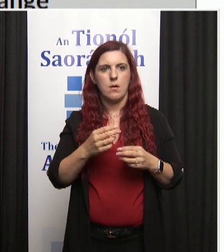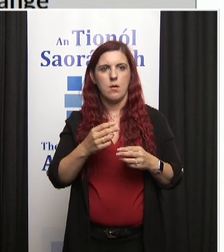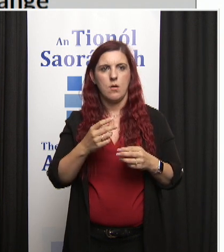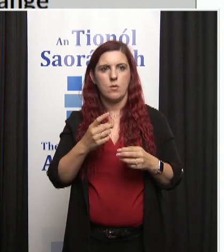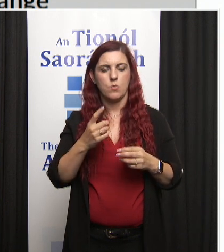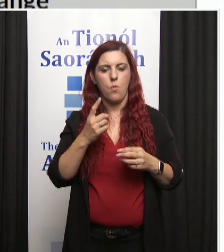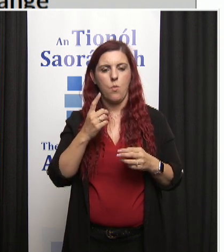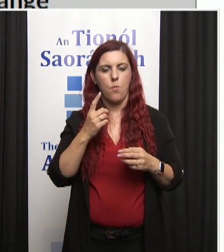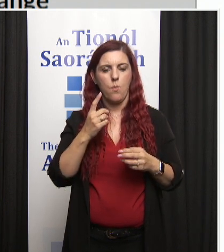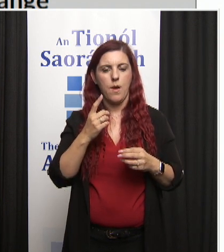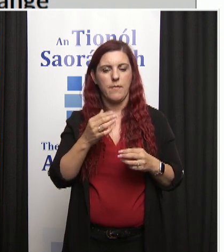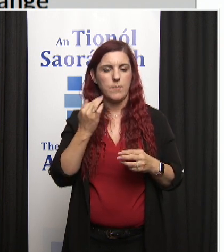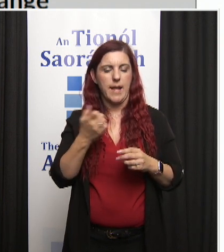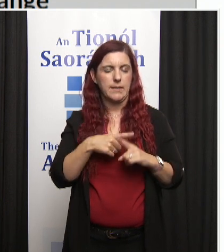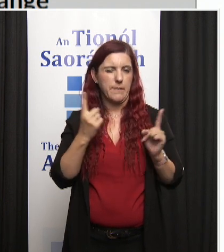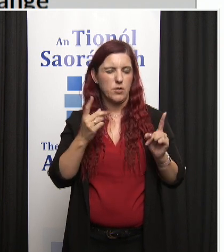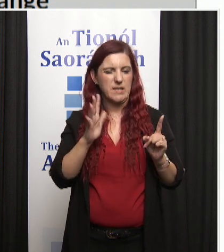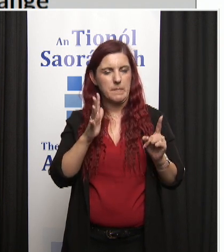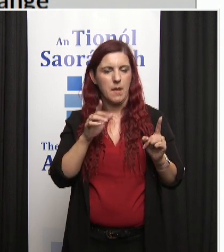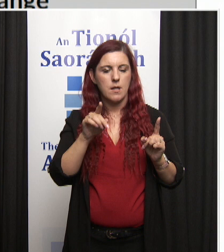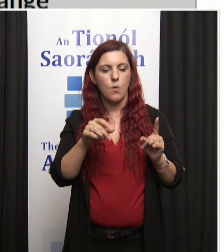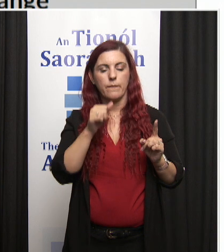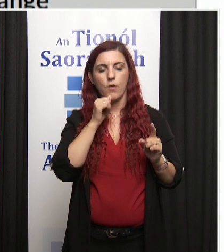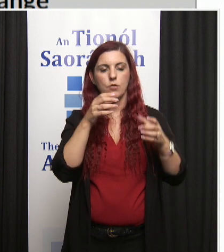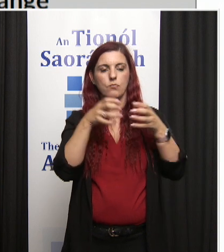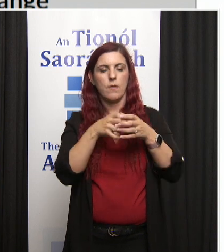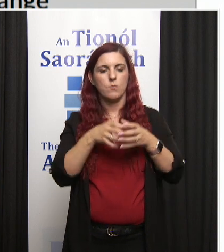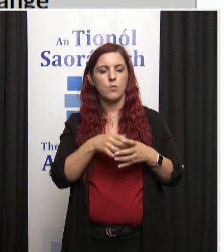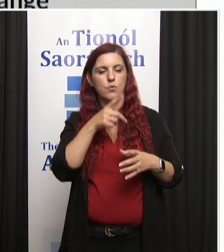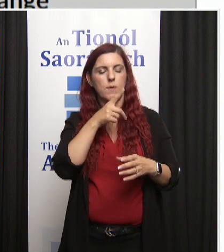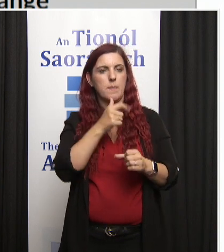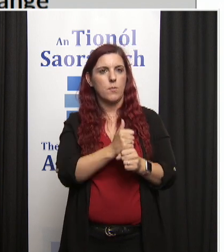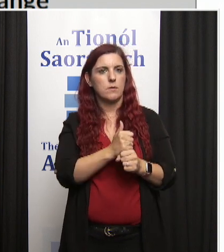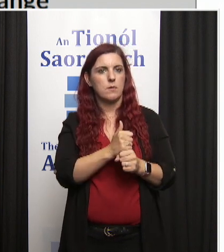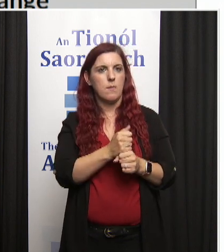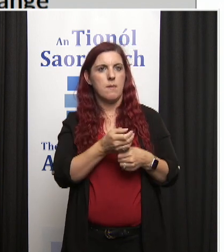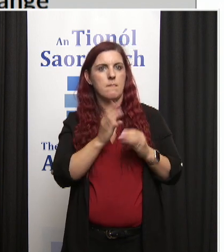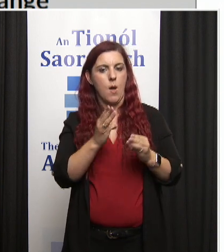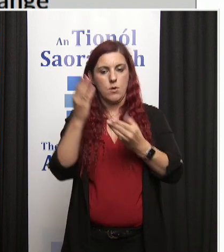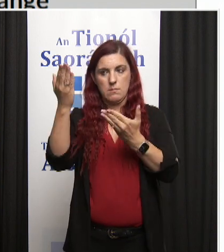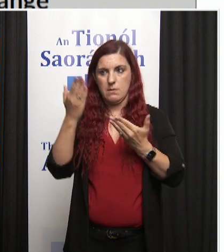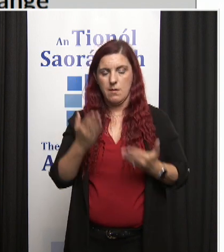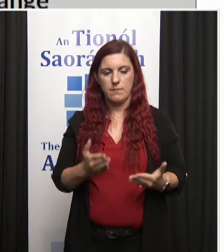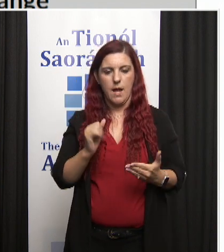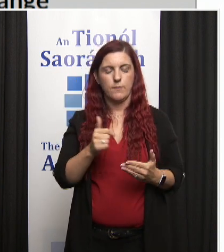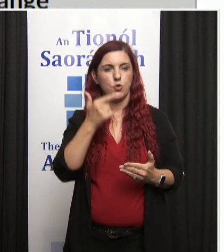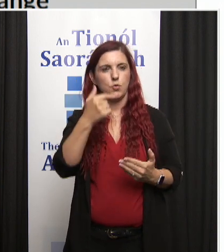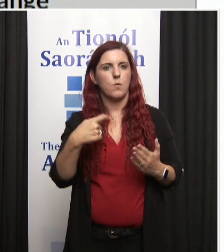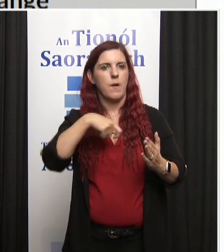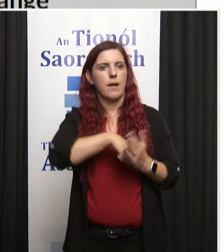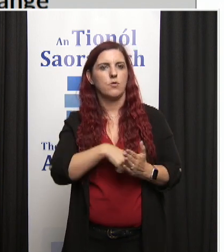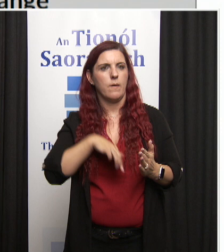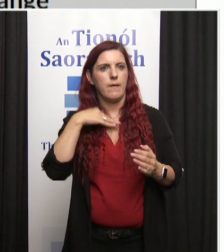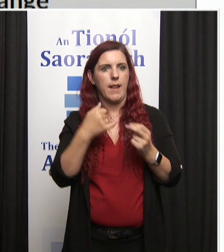will highlight it. So for the first category, in relation to what powers will be dissolved, there was 2 extra factors that